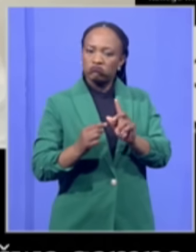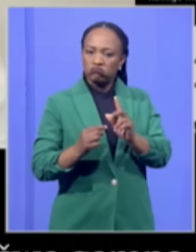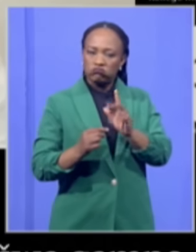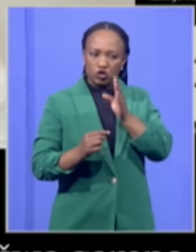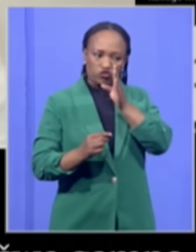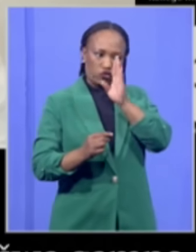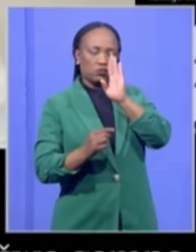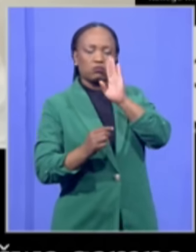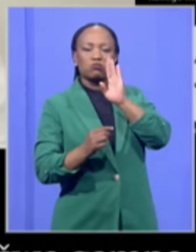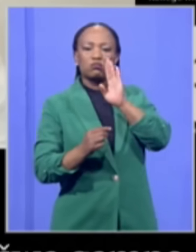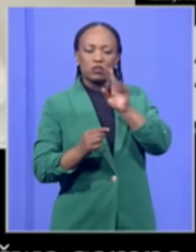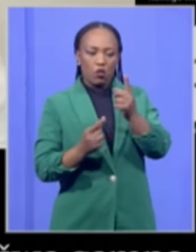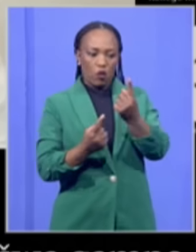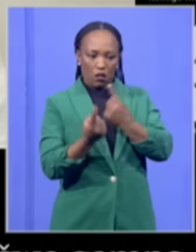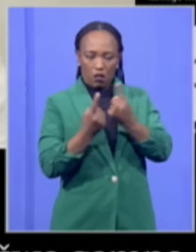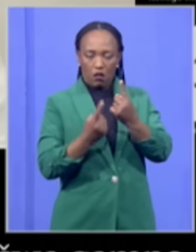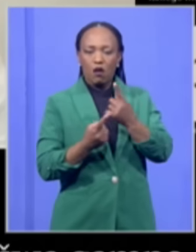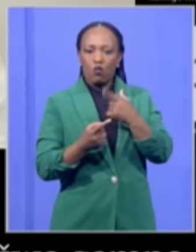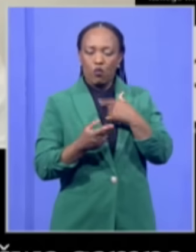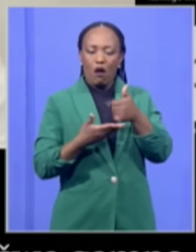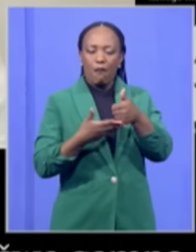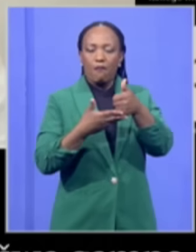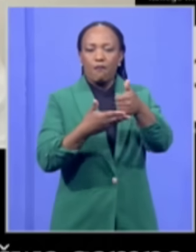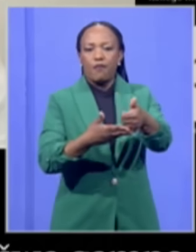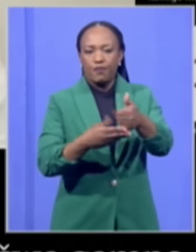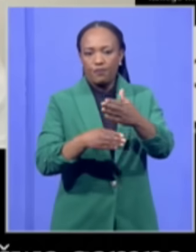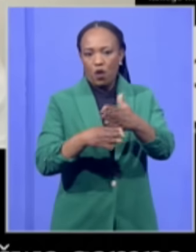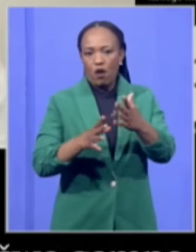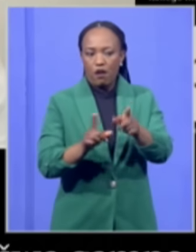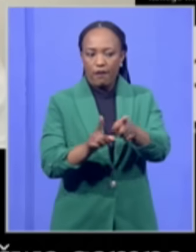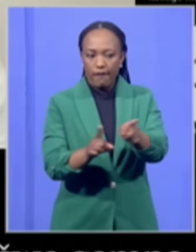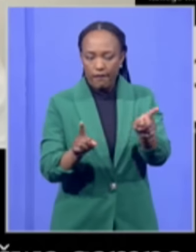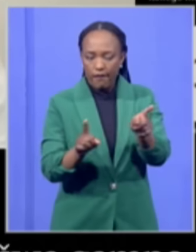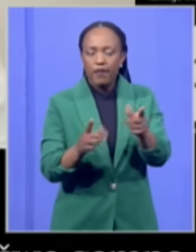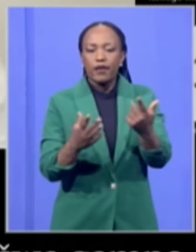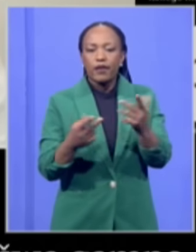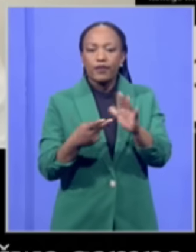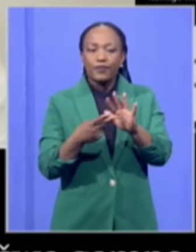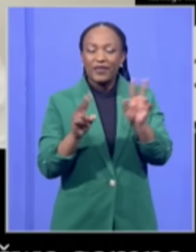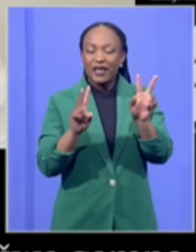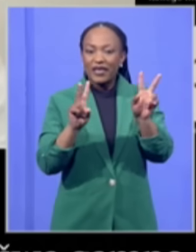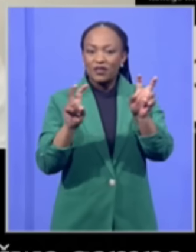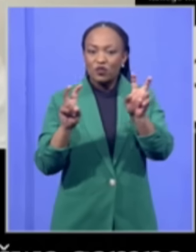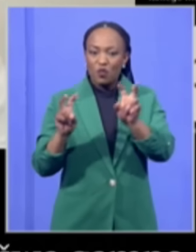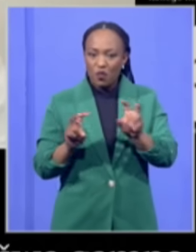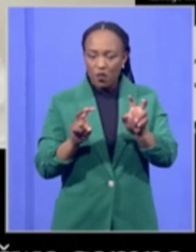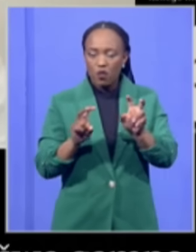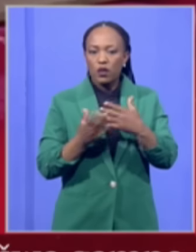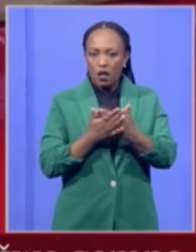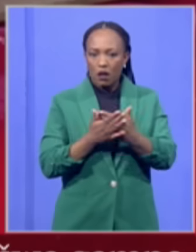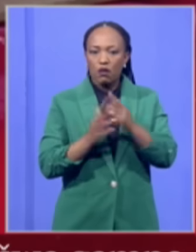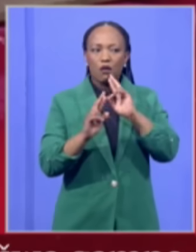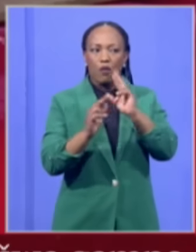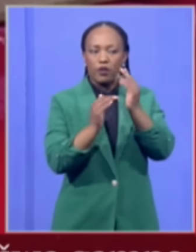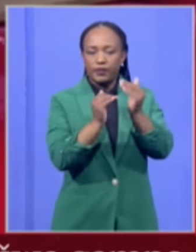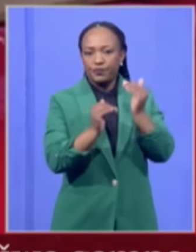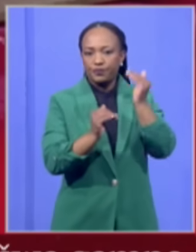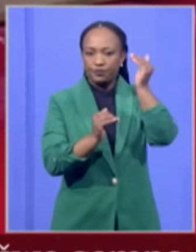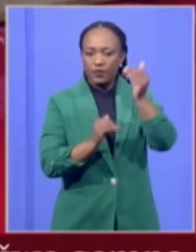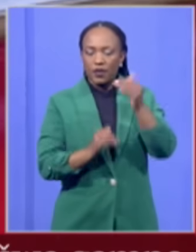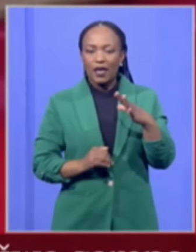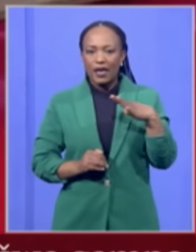of ensuring the workers are assisted, but also ensuring that their matters are escalated. Khansele gape